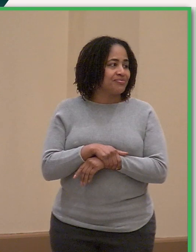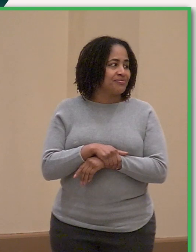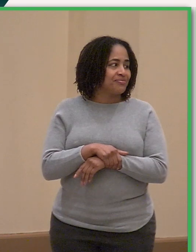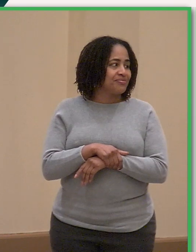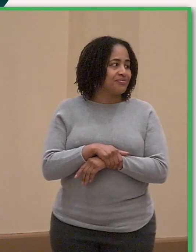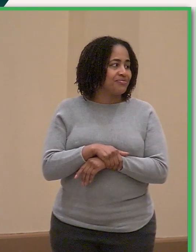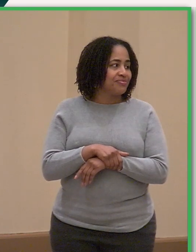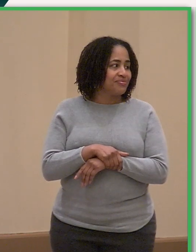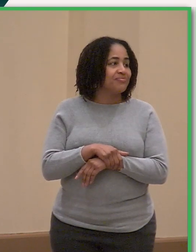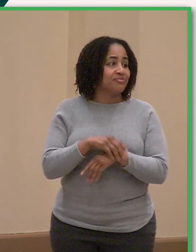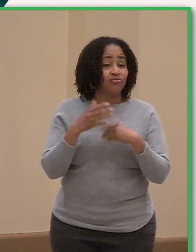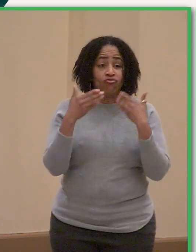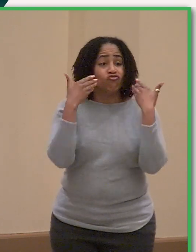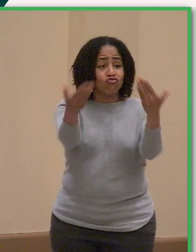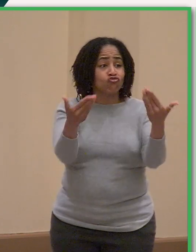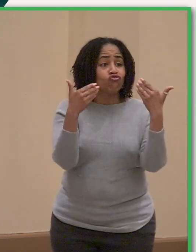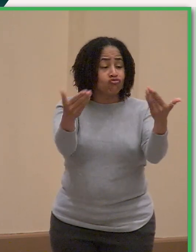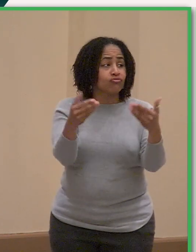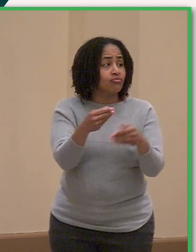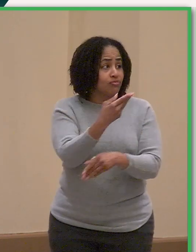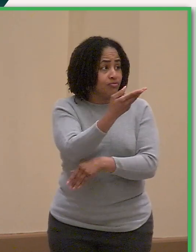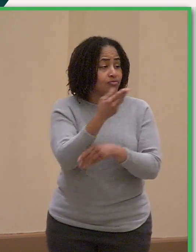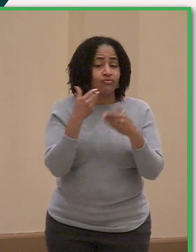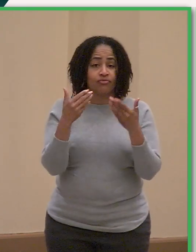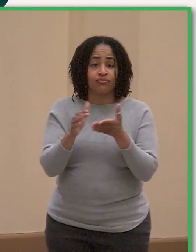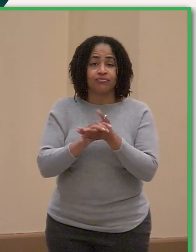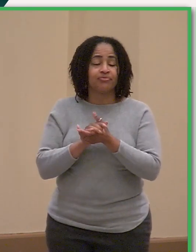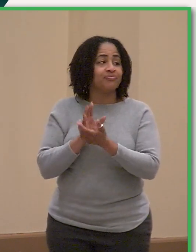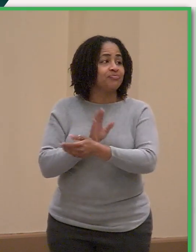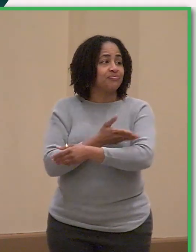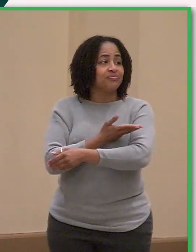All right, story's coming. You can keep going, but you can turn the volume down.